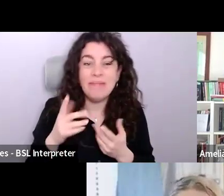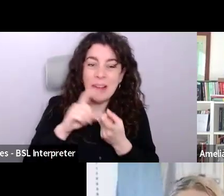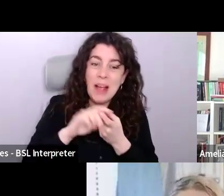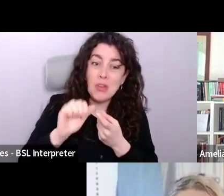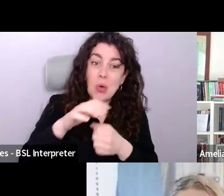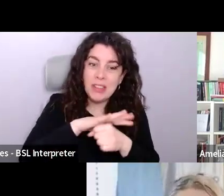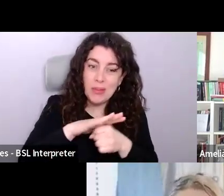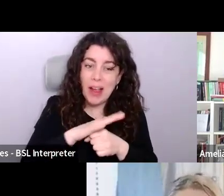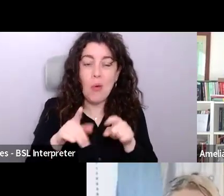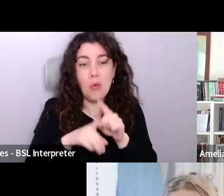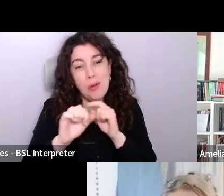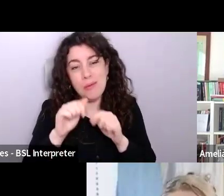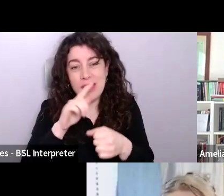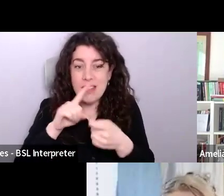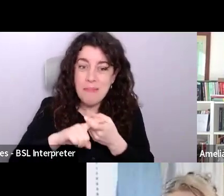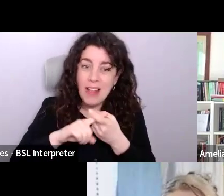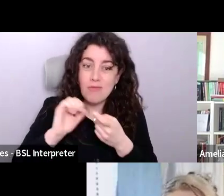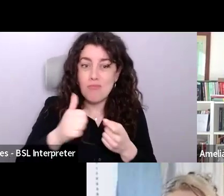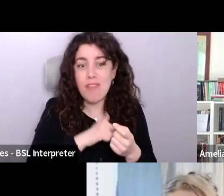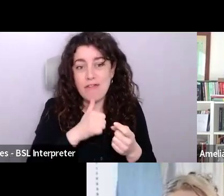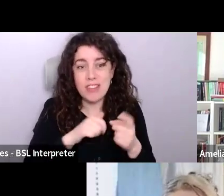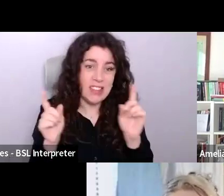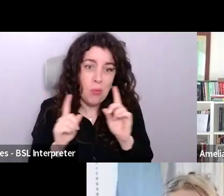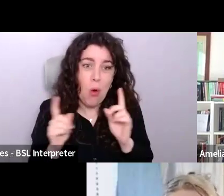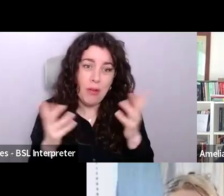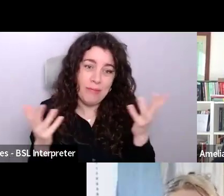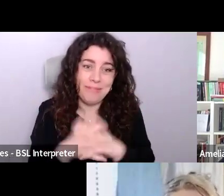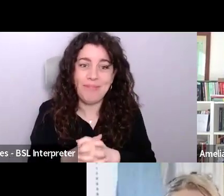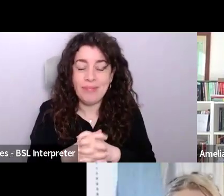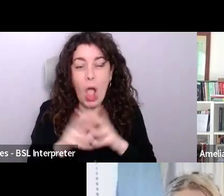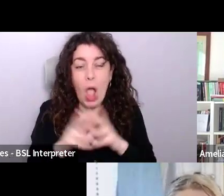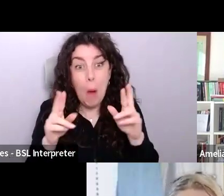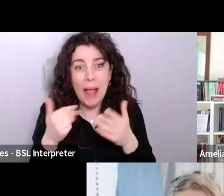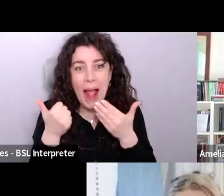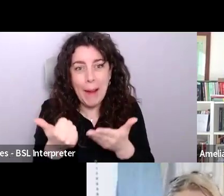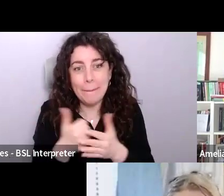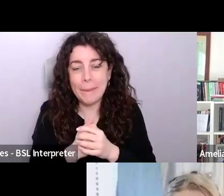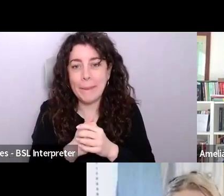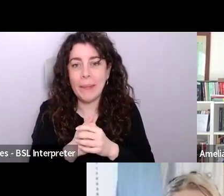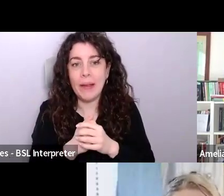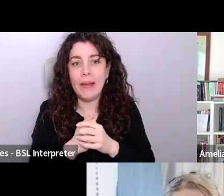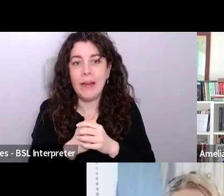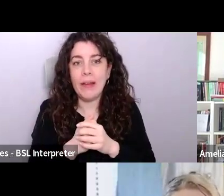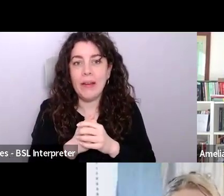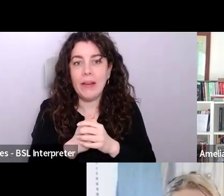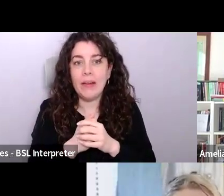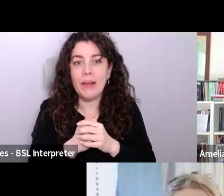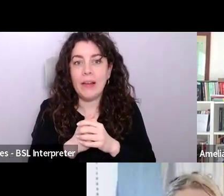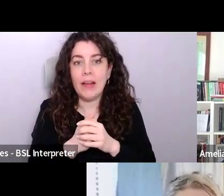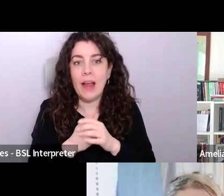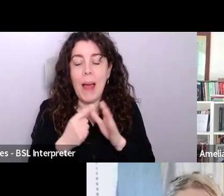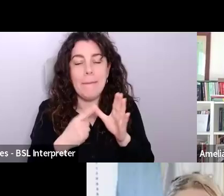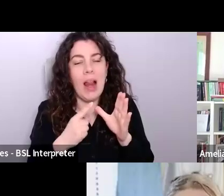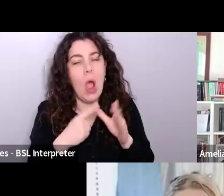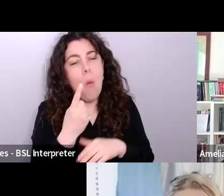own preferences. I hope that helps. Yeah, absolutely. Thank you. I think another question that you will definitely be